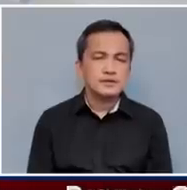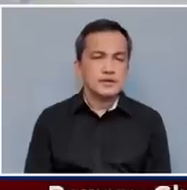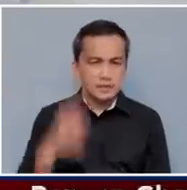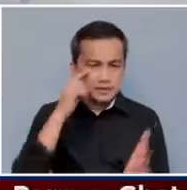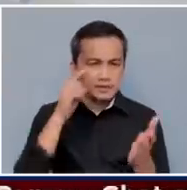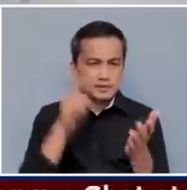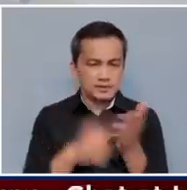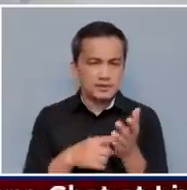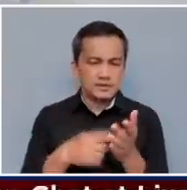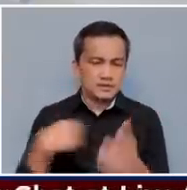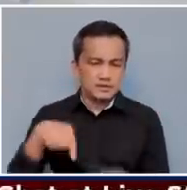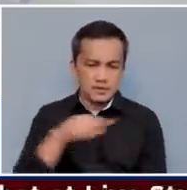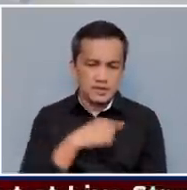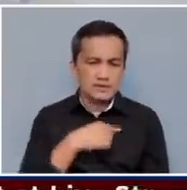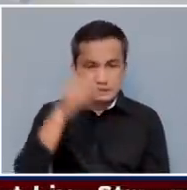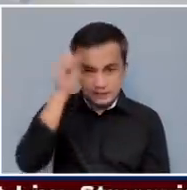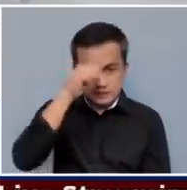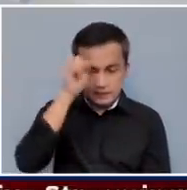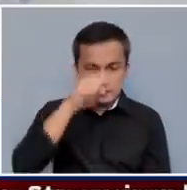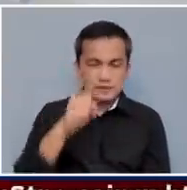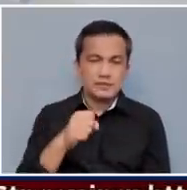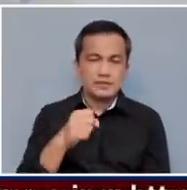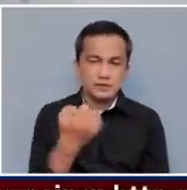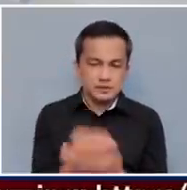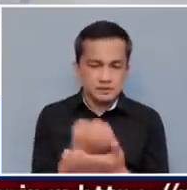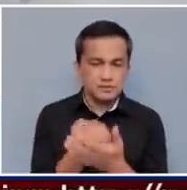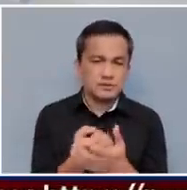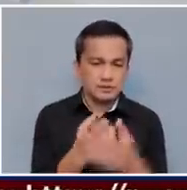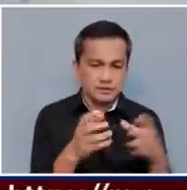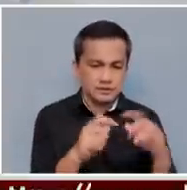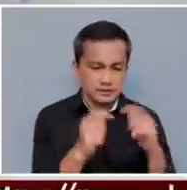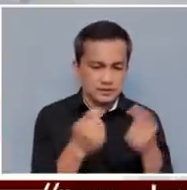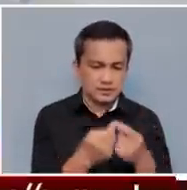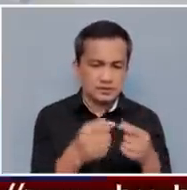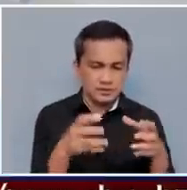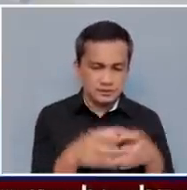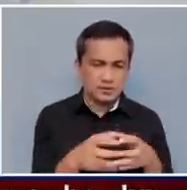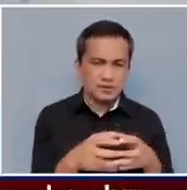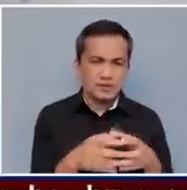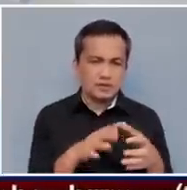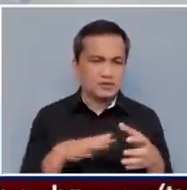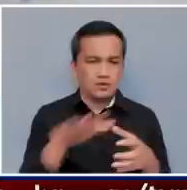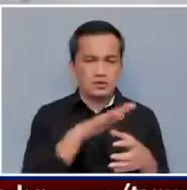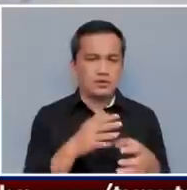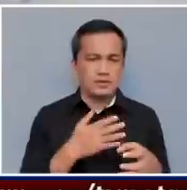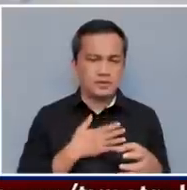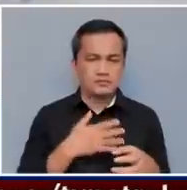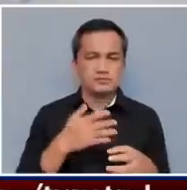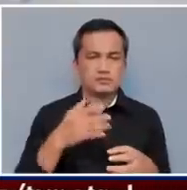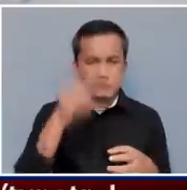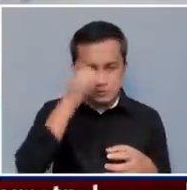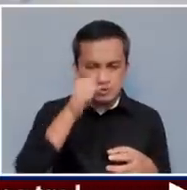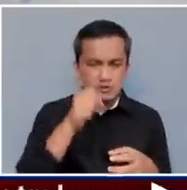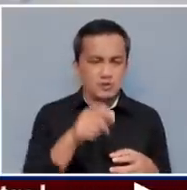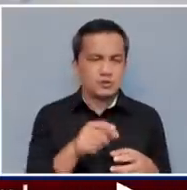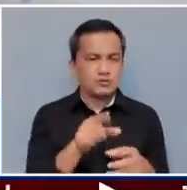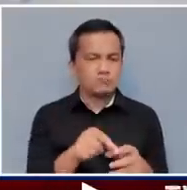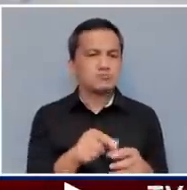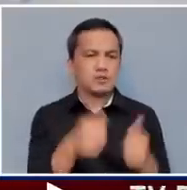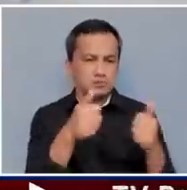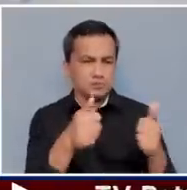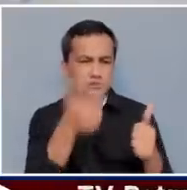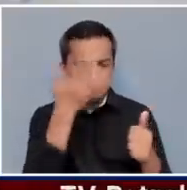us scholars. I mean, look at his economic team. They're all my colleagues. They are all scholars. All are well published, which means